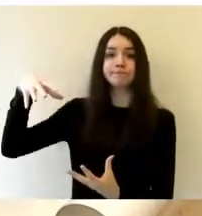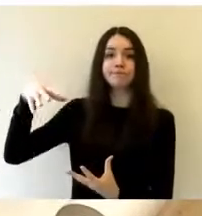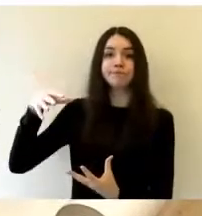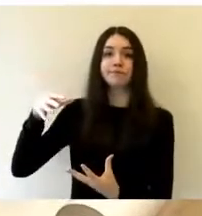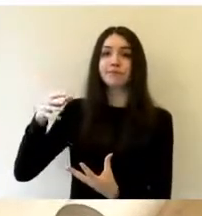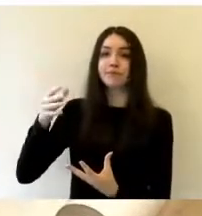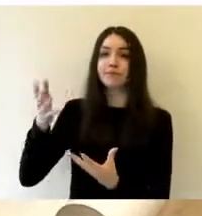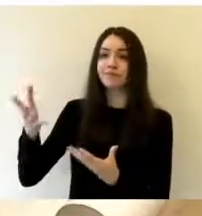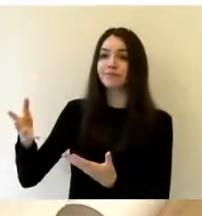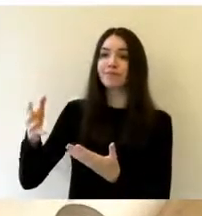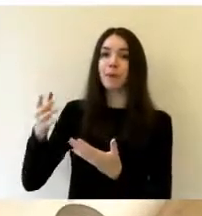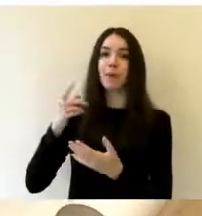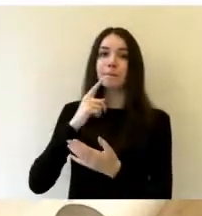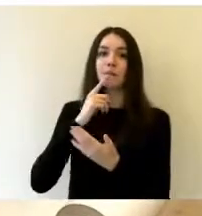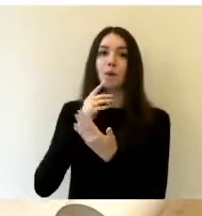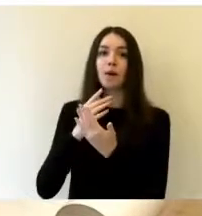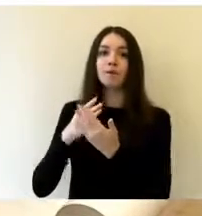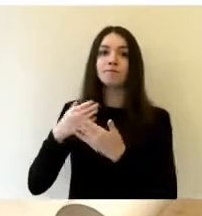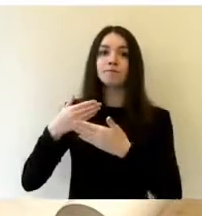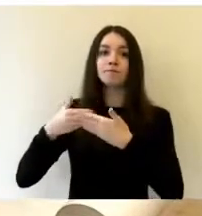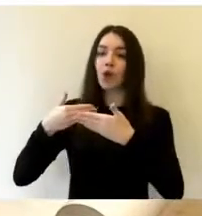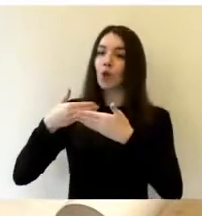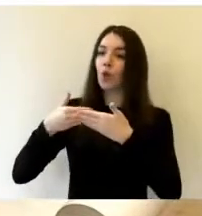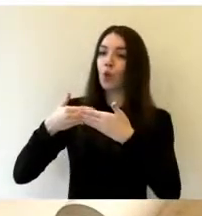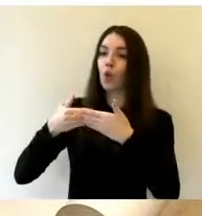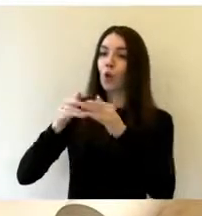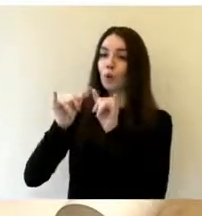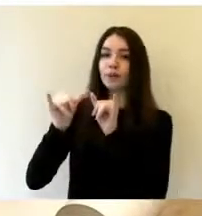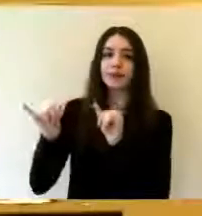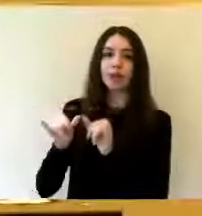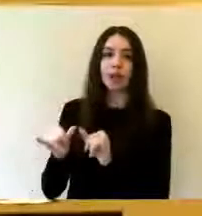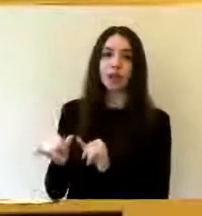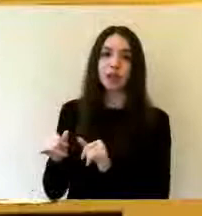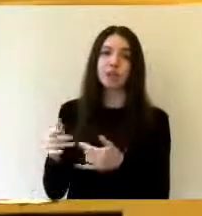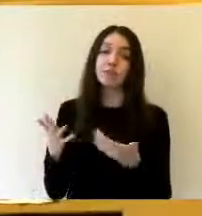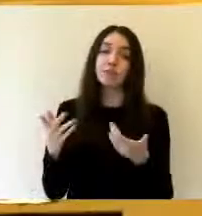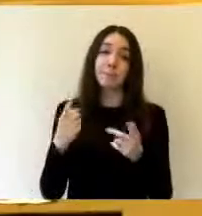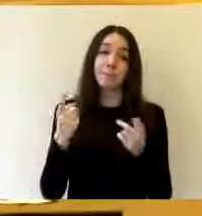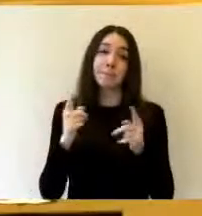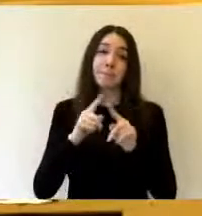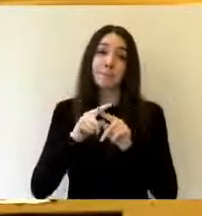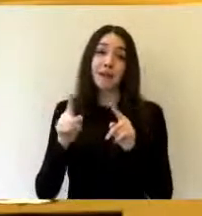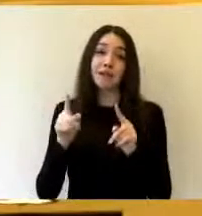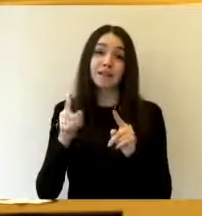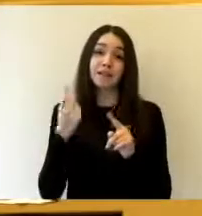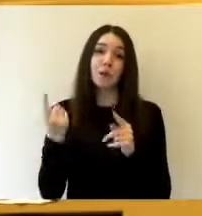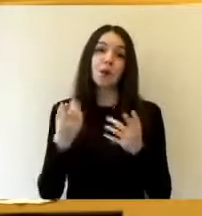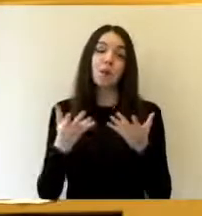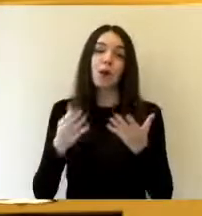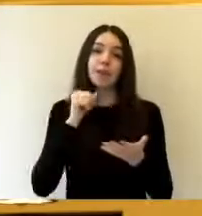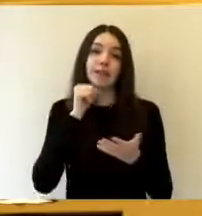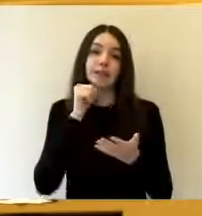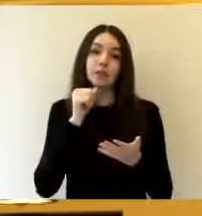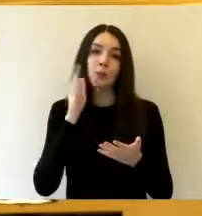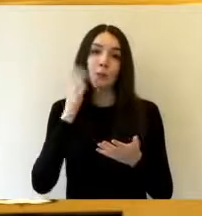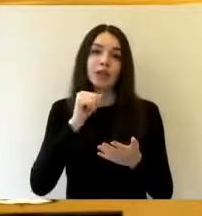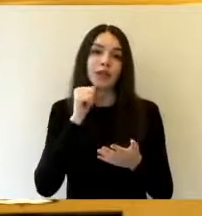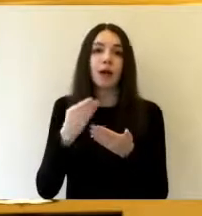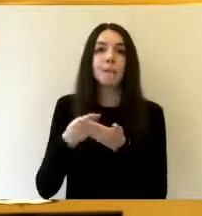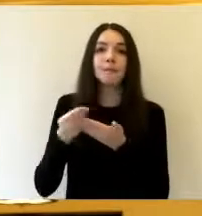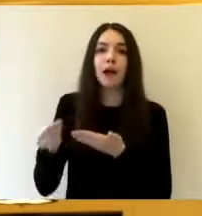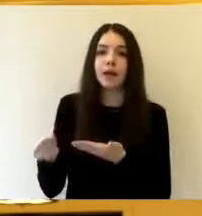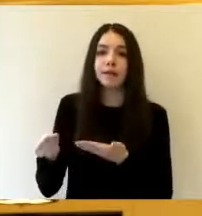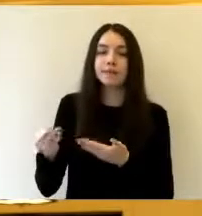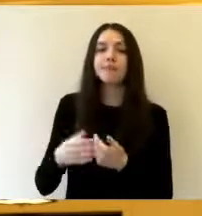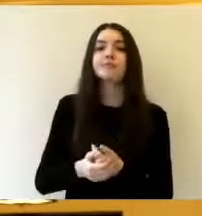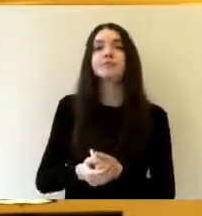intimate, but certainly something that I don't think is probably going to be commissioned. And that's, again, another thing that kind of goes into my thinking behind the work that I